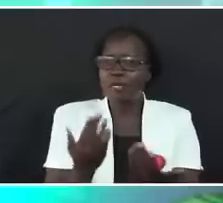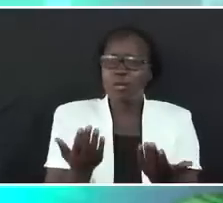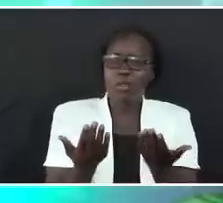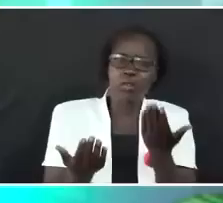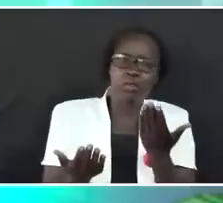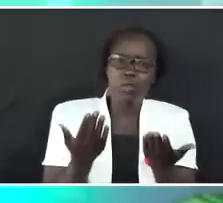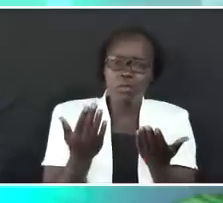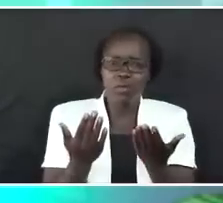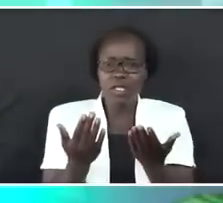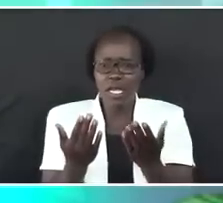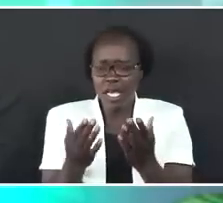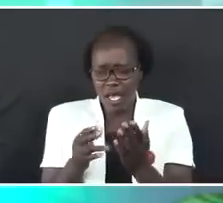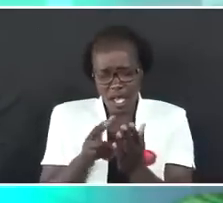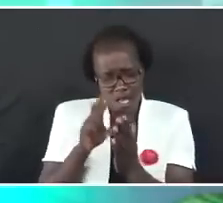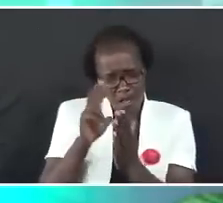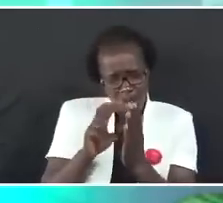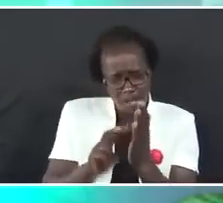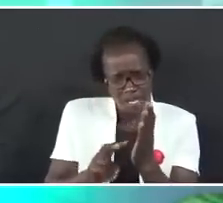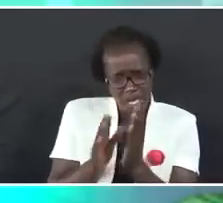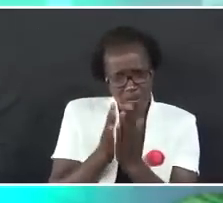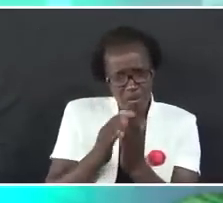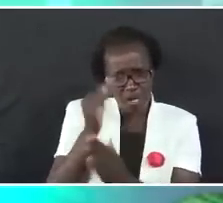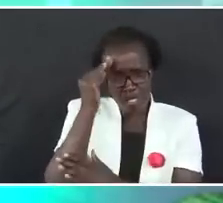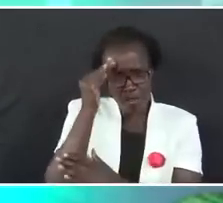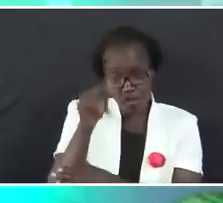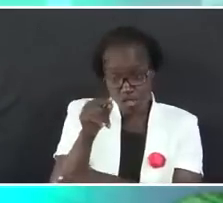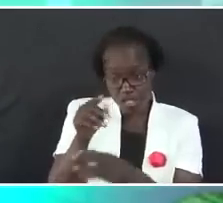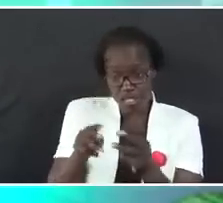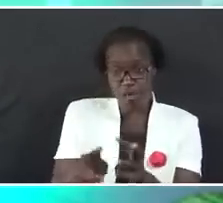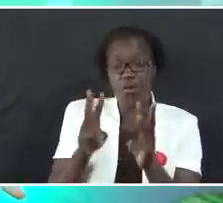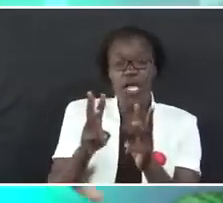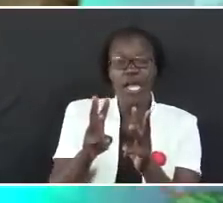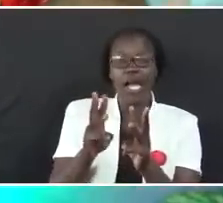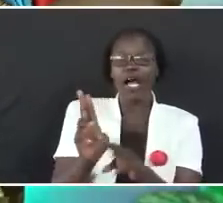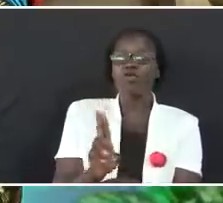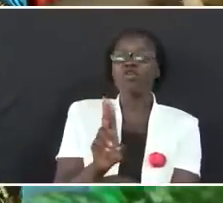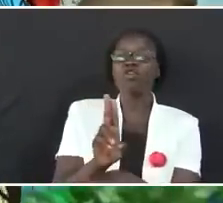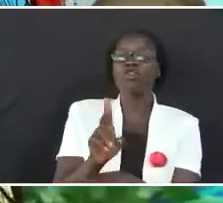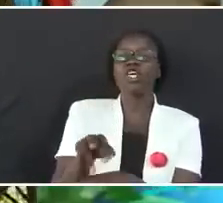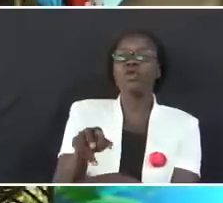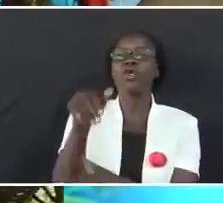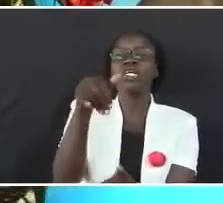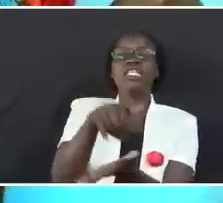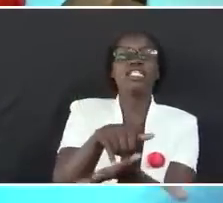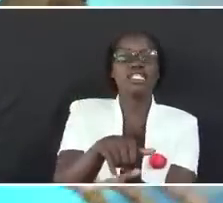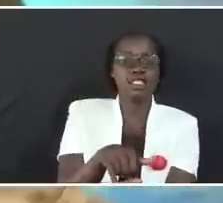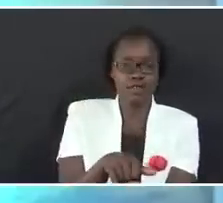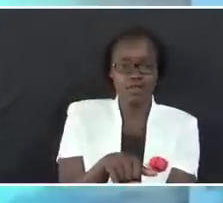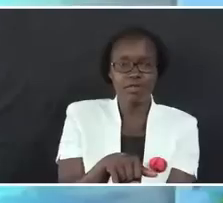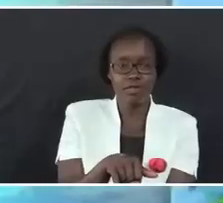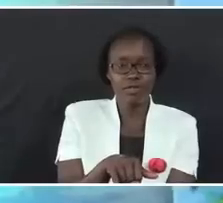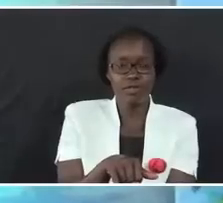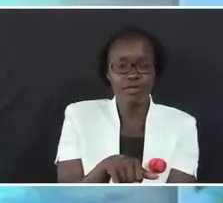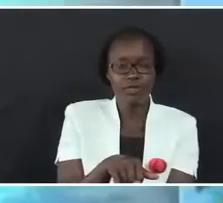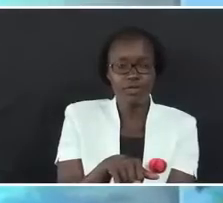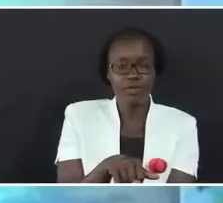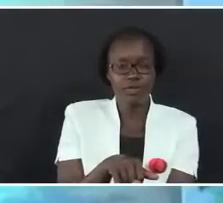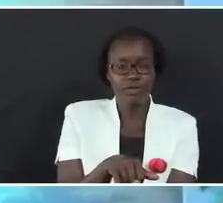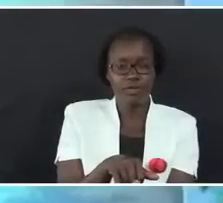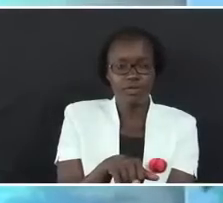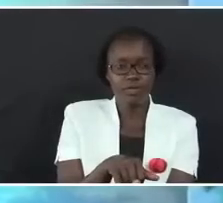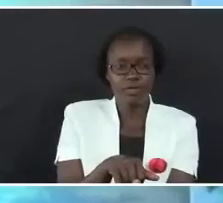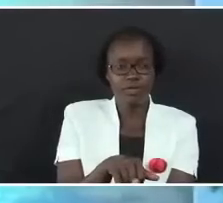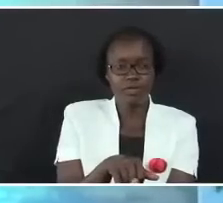probably our book education and has decided, this is the way I am going to do what? Walk in it.